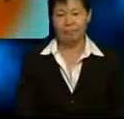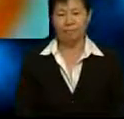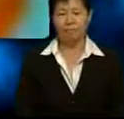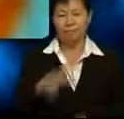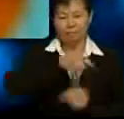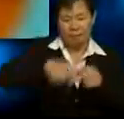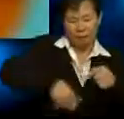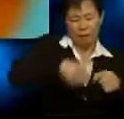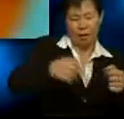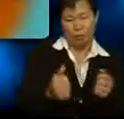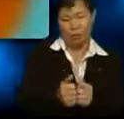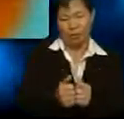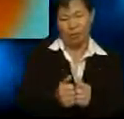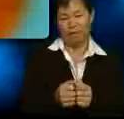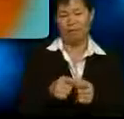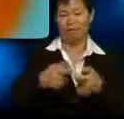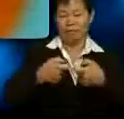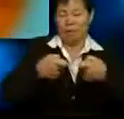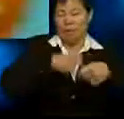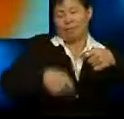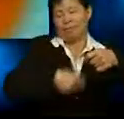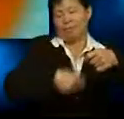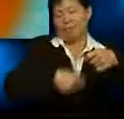and tie it up with a piece of rubber band.